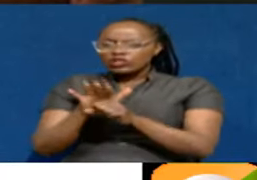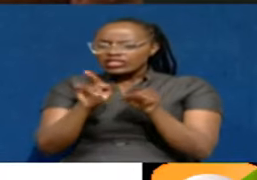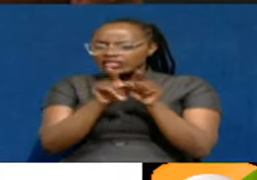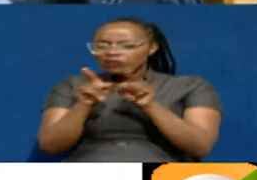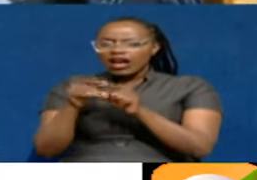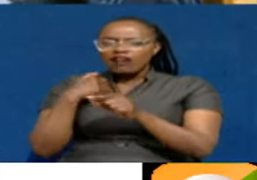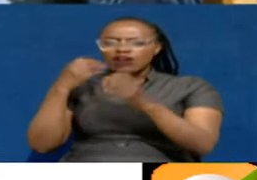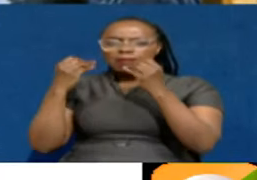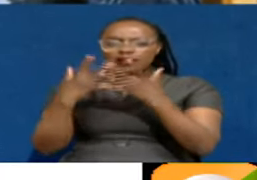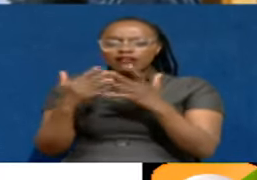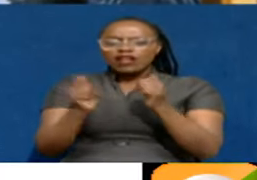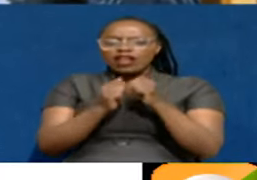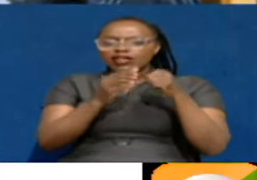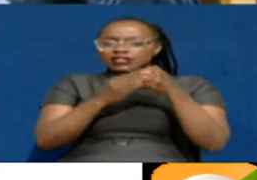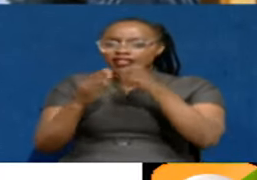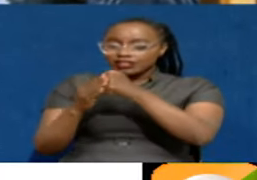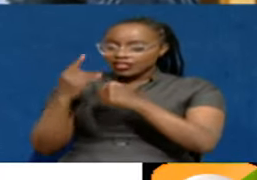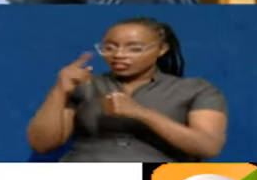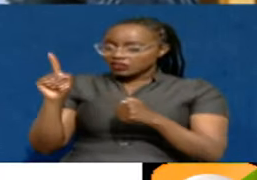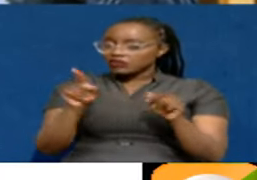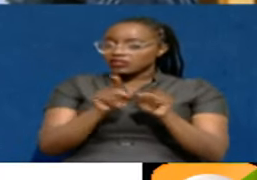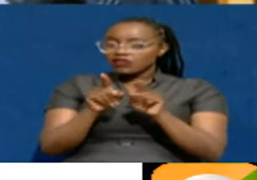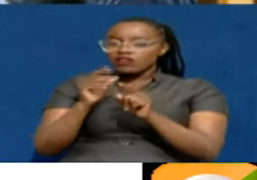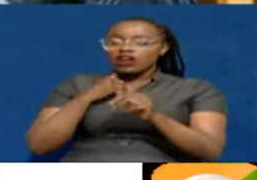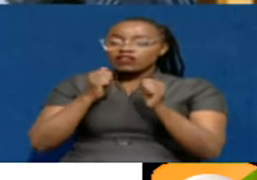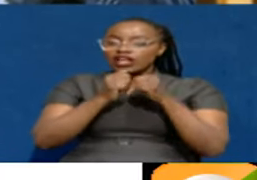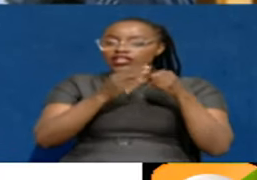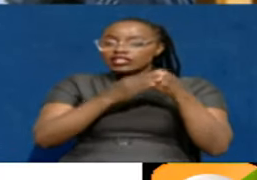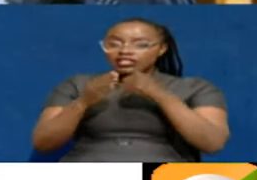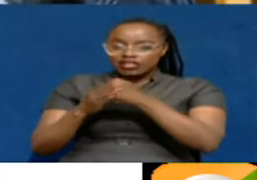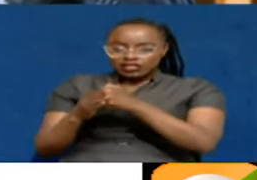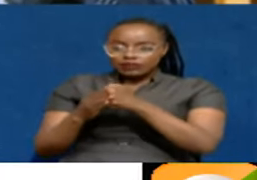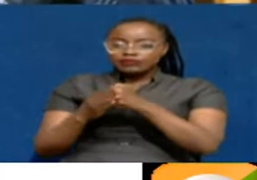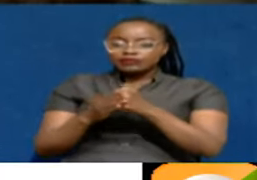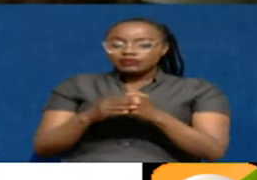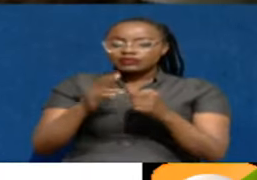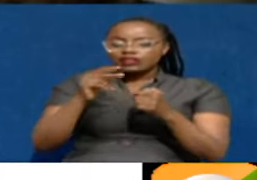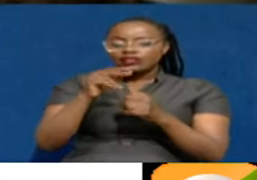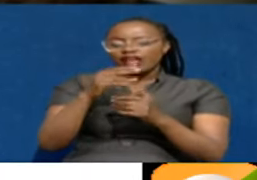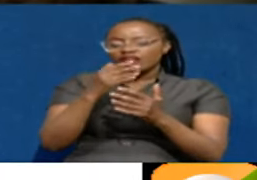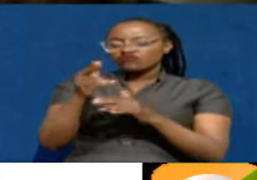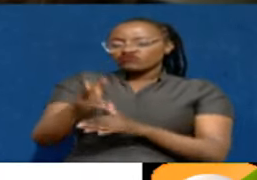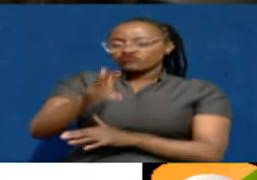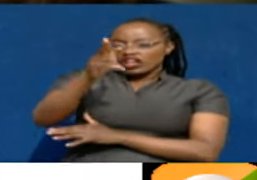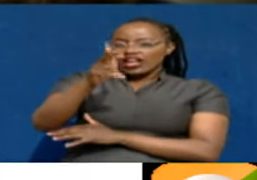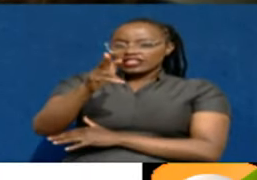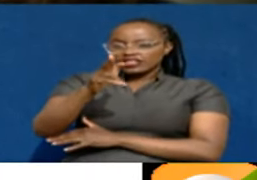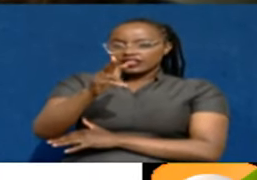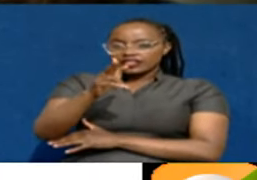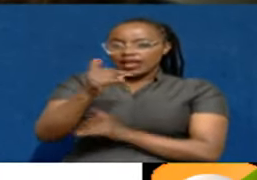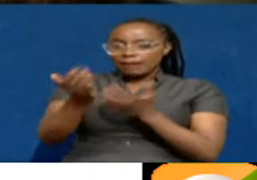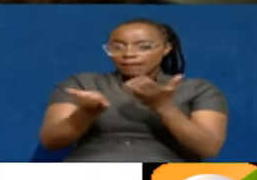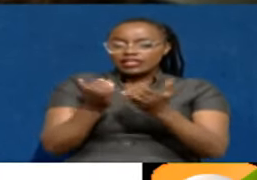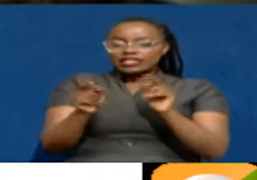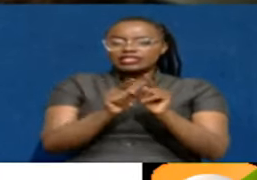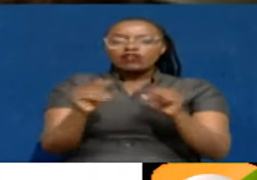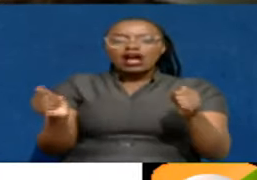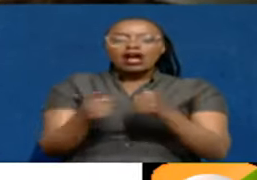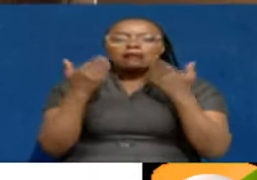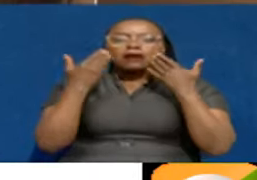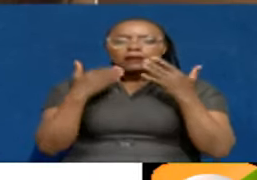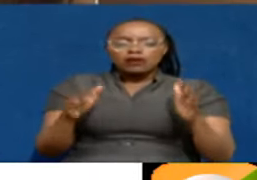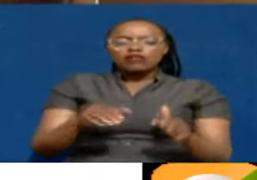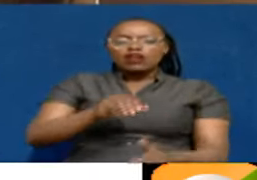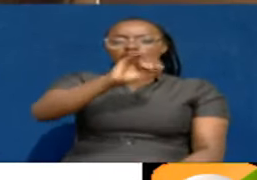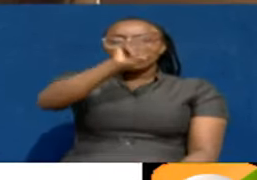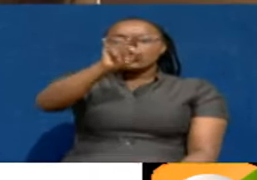one, yeah. I think, in 1999. The arms deal. But then now what is interesting is that it has happened.